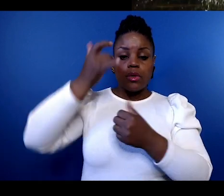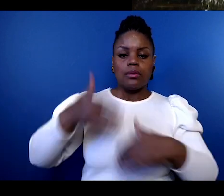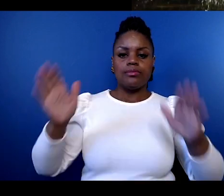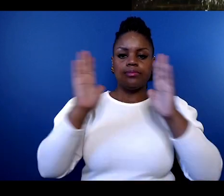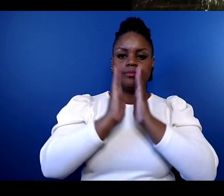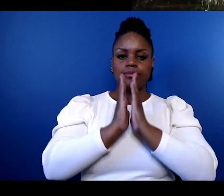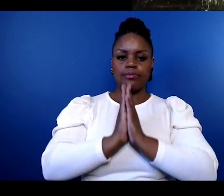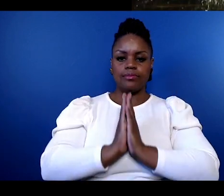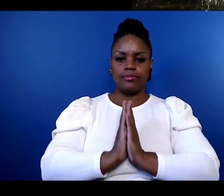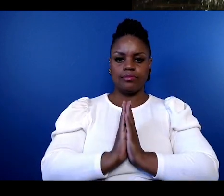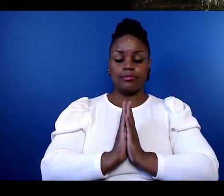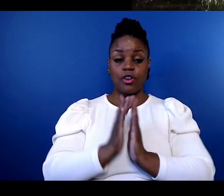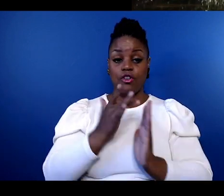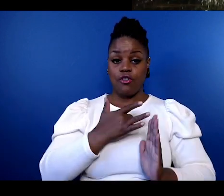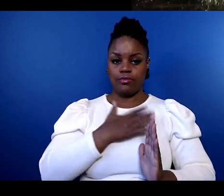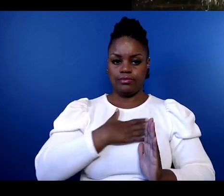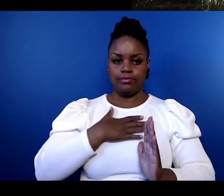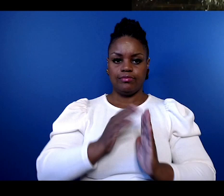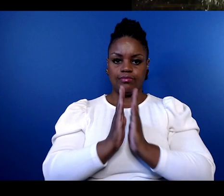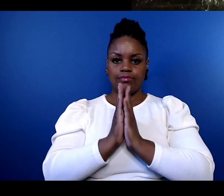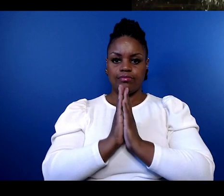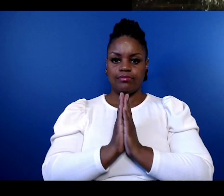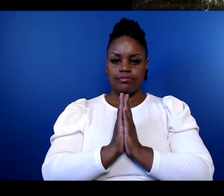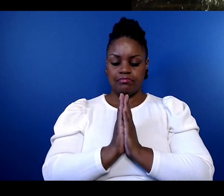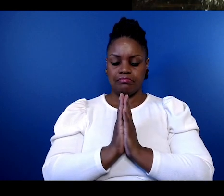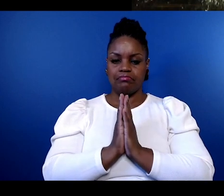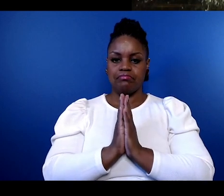Again, we're going to take the arms up as you inhale,